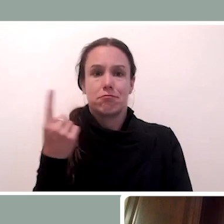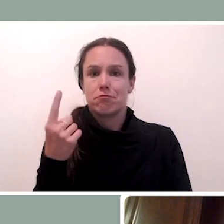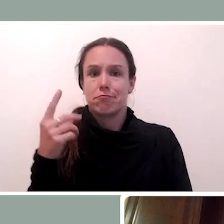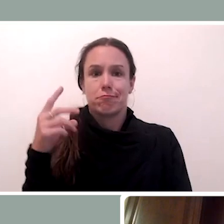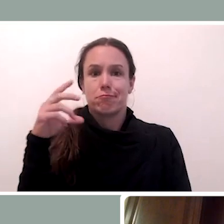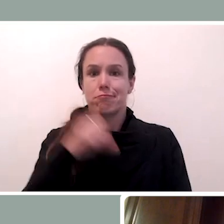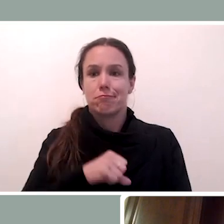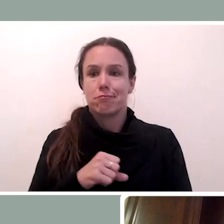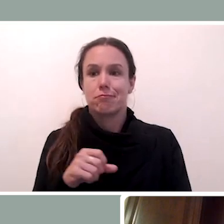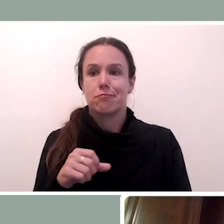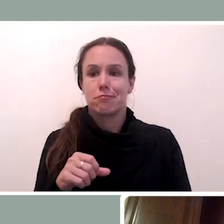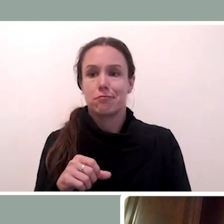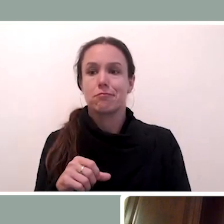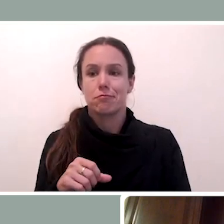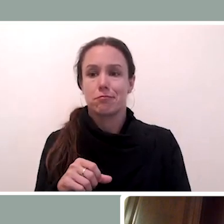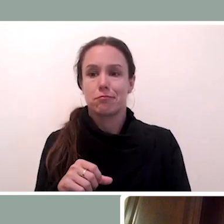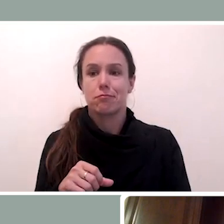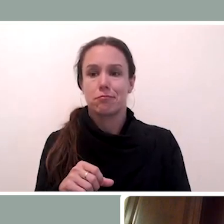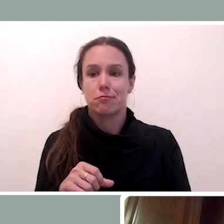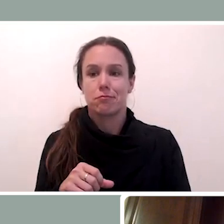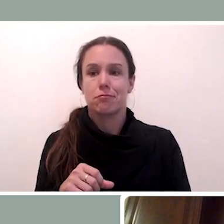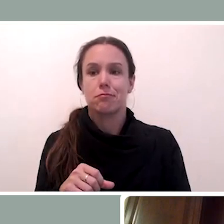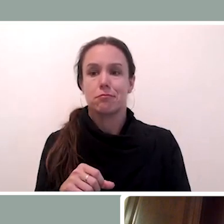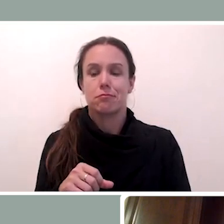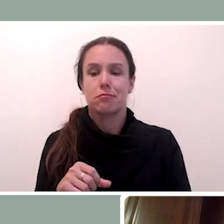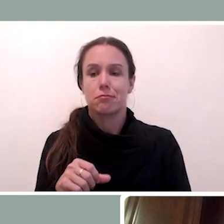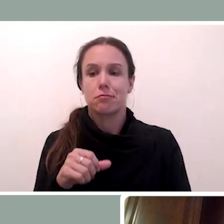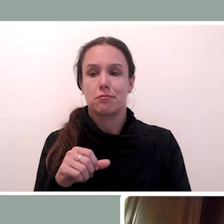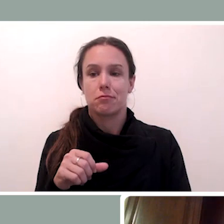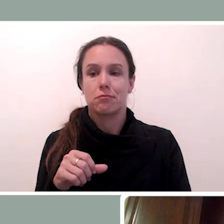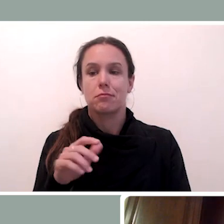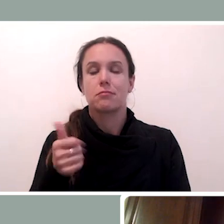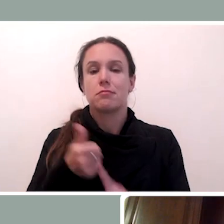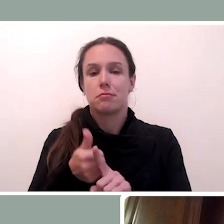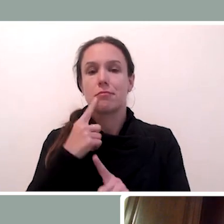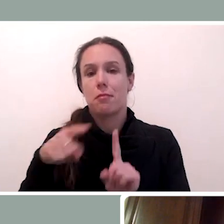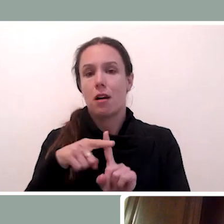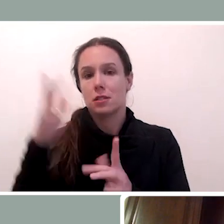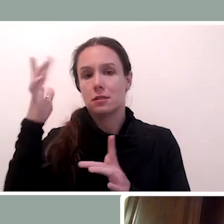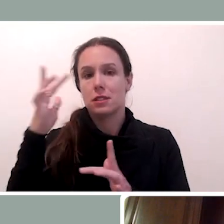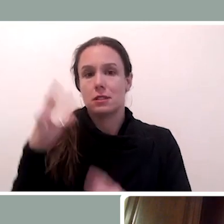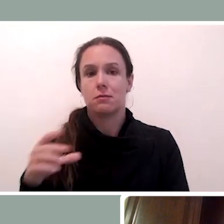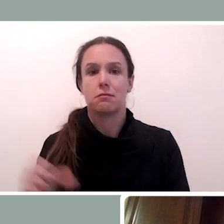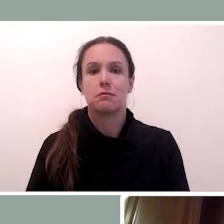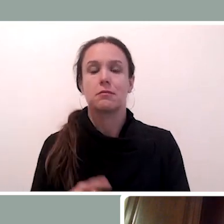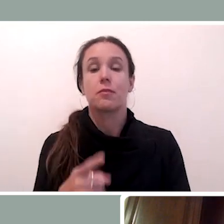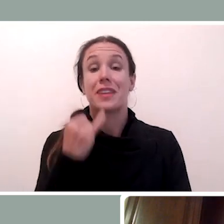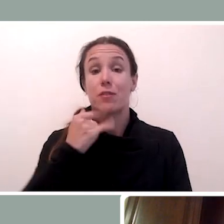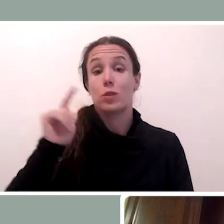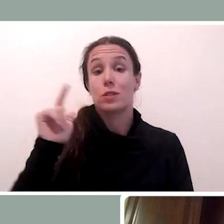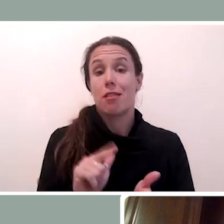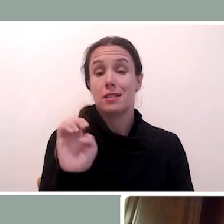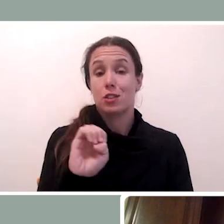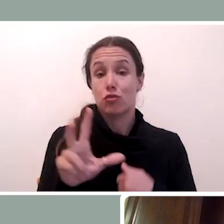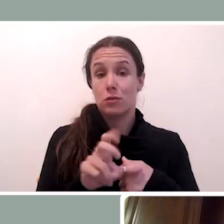kind of told me that, okay, I can treat her like an ER positive disease. The other part of your question was, if it is less estrogen receptor, do you